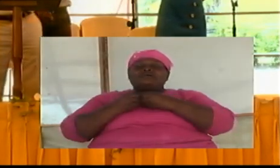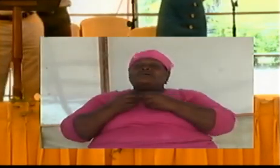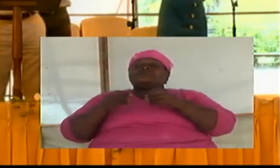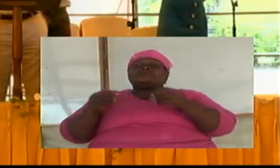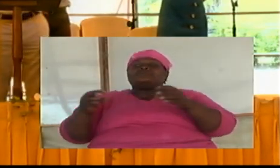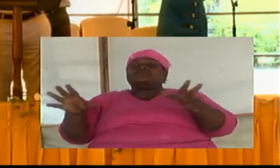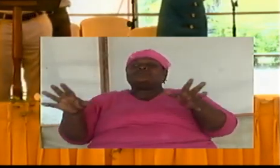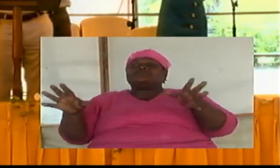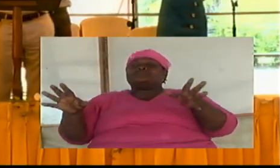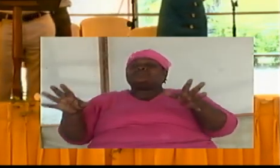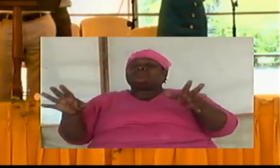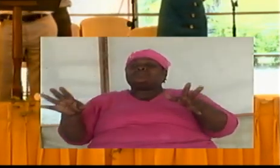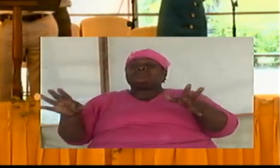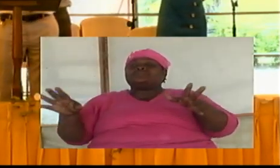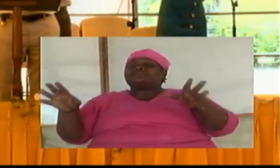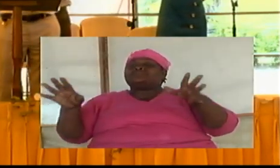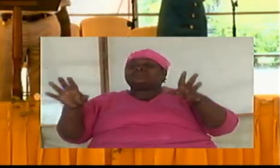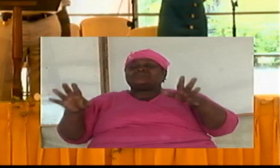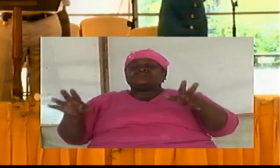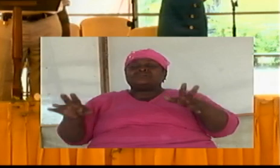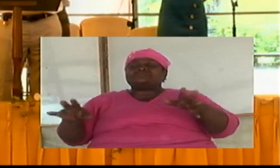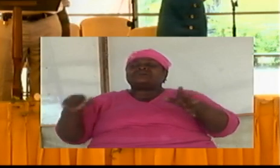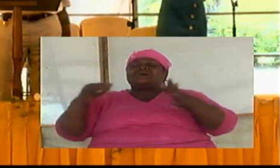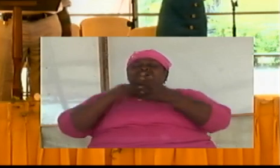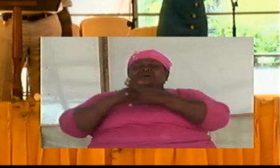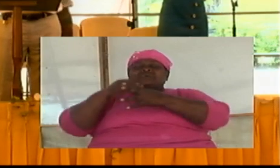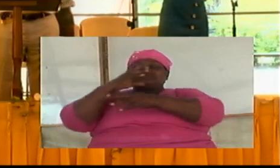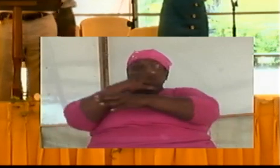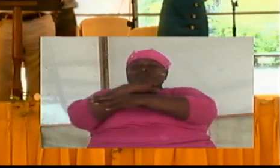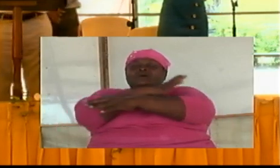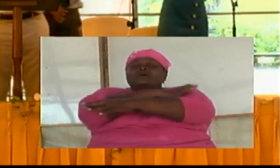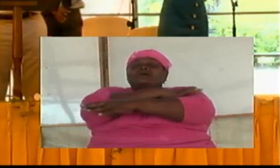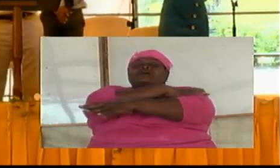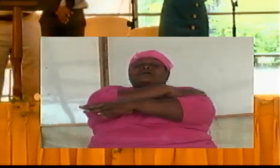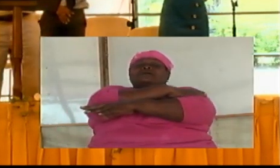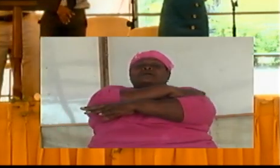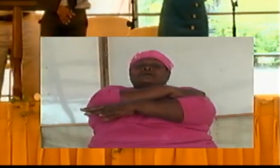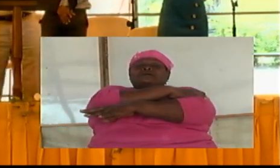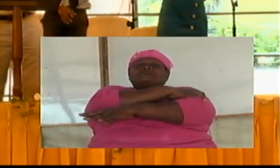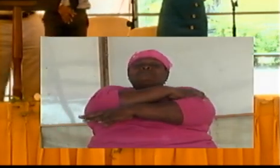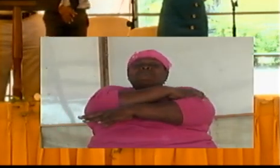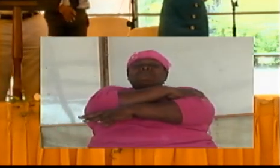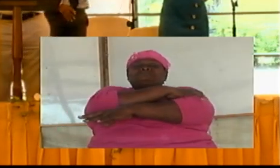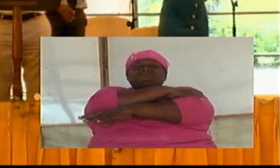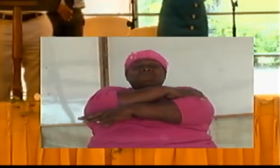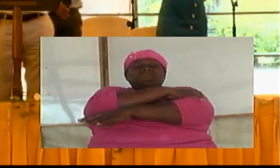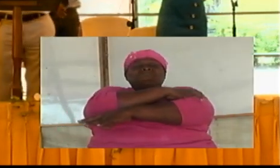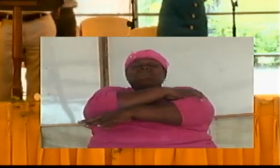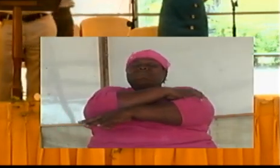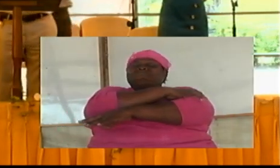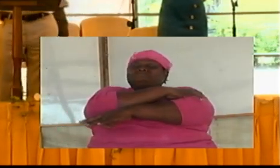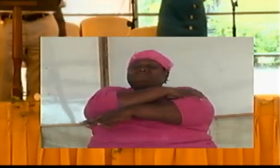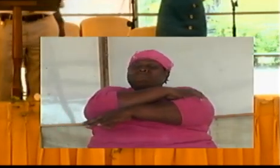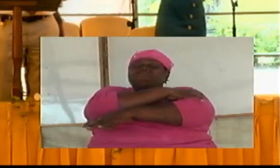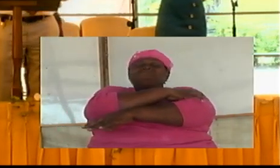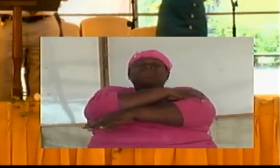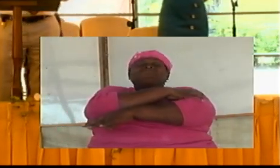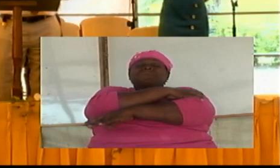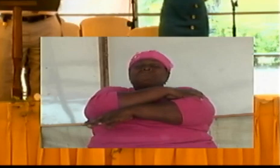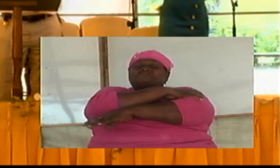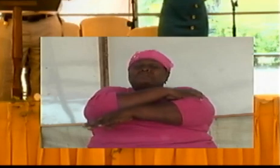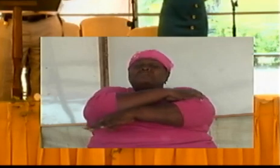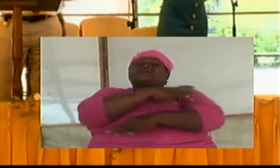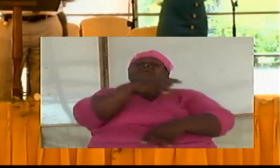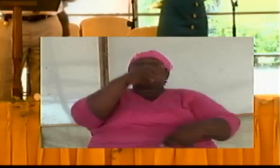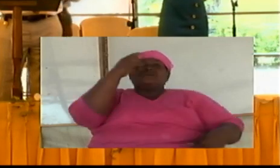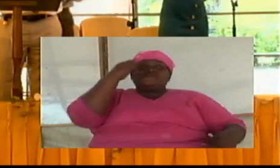got to do is just to get into, hallelujah, the house. Get into the place of security